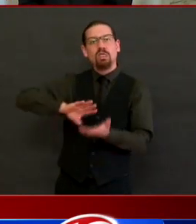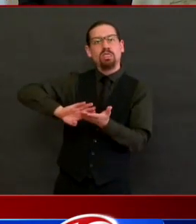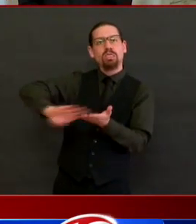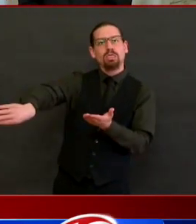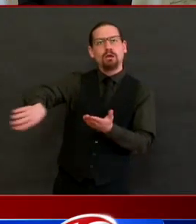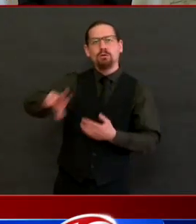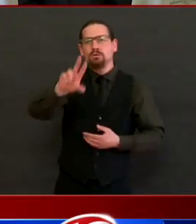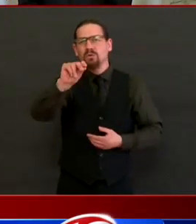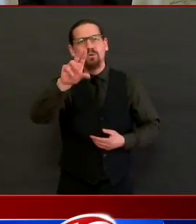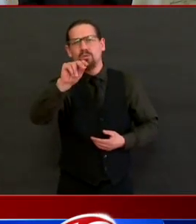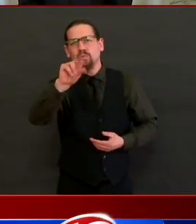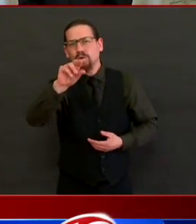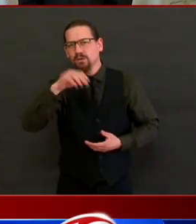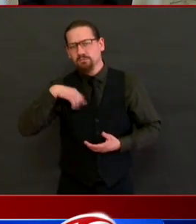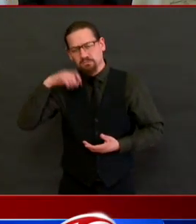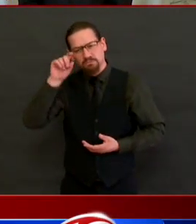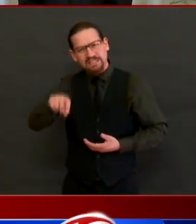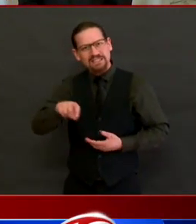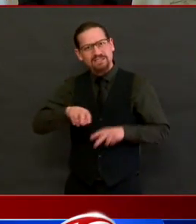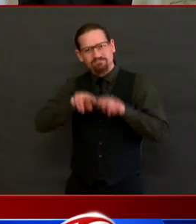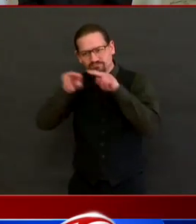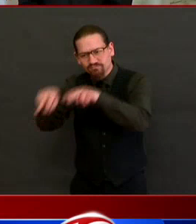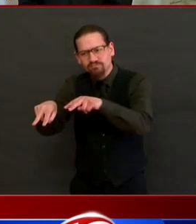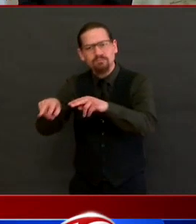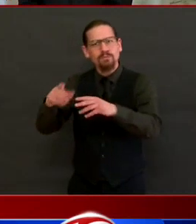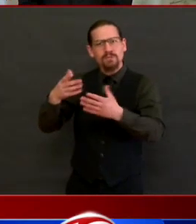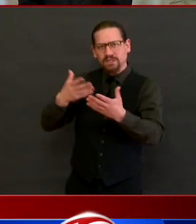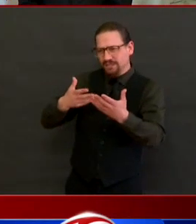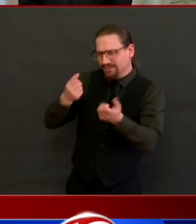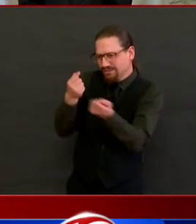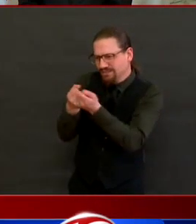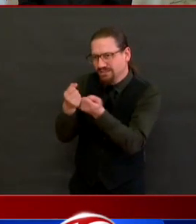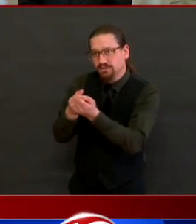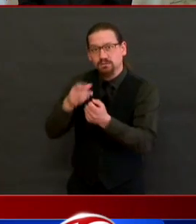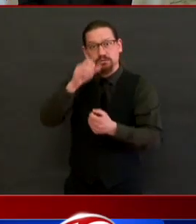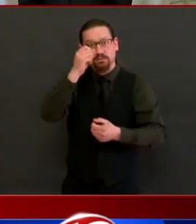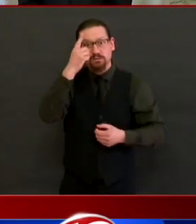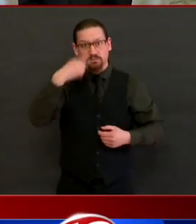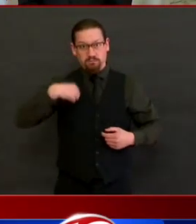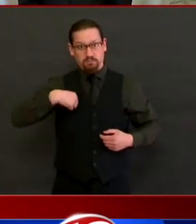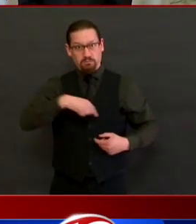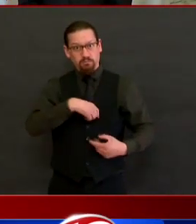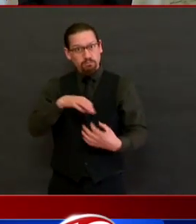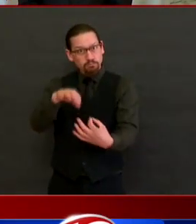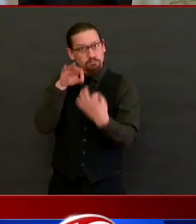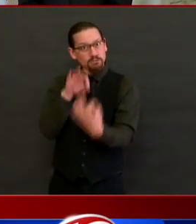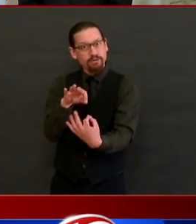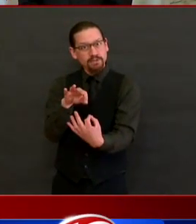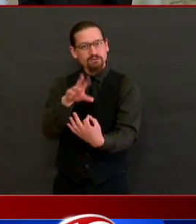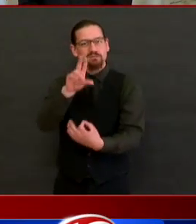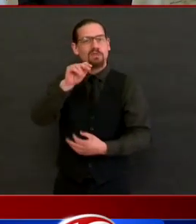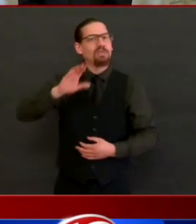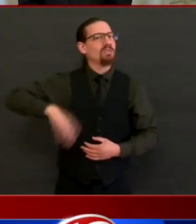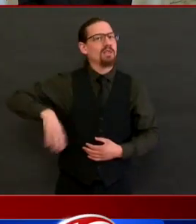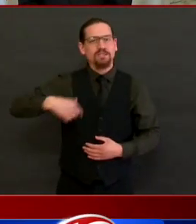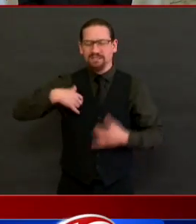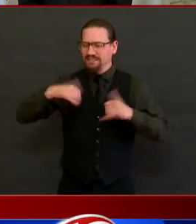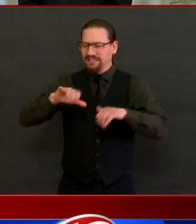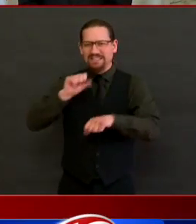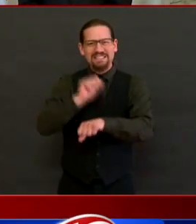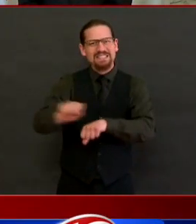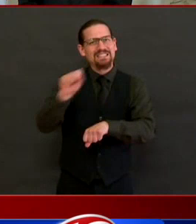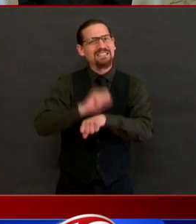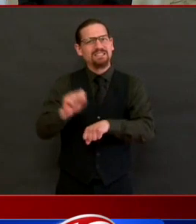We get a little bit better every day, but man, we have a long way to go. And there's lots of people out there who are really struggling, you